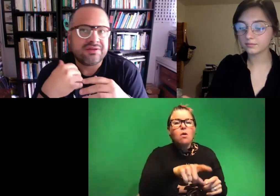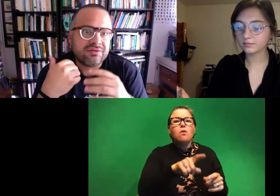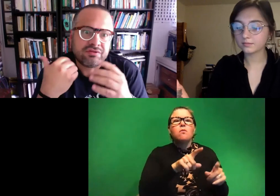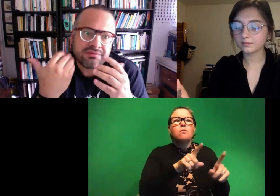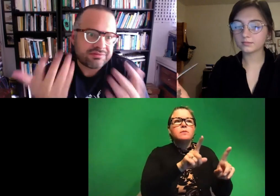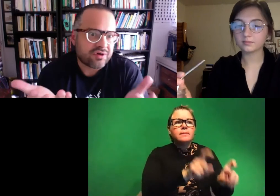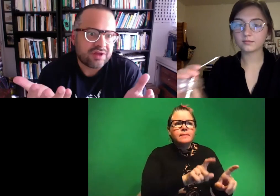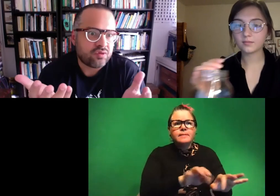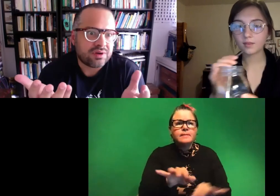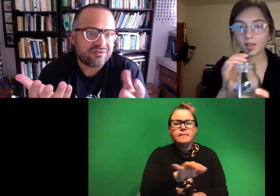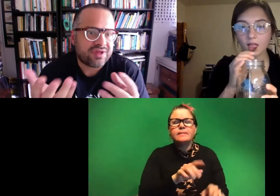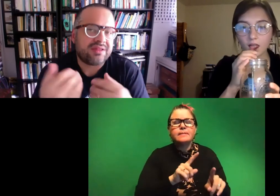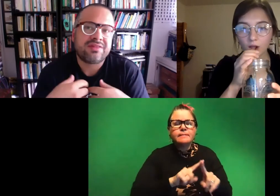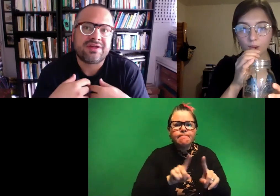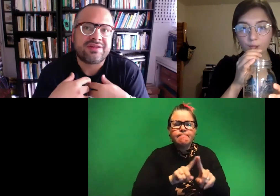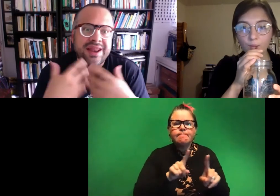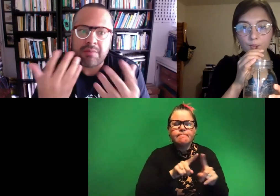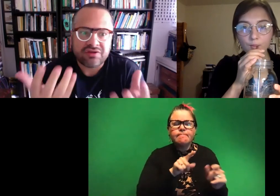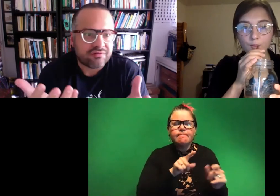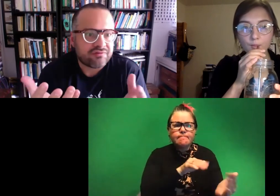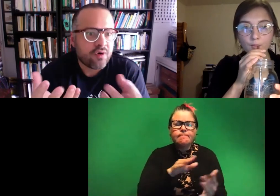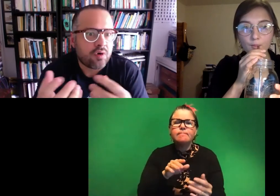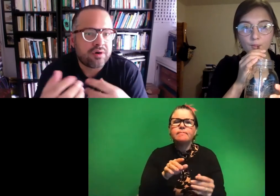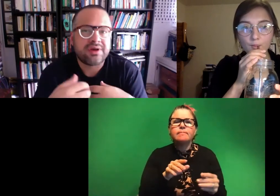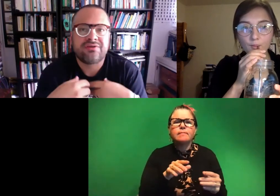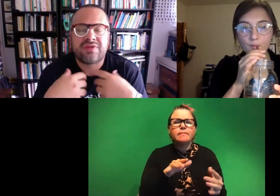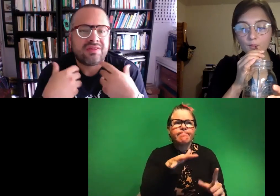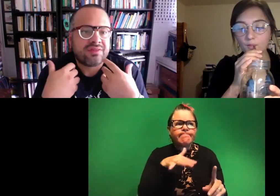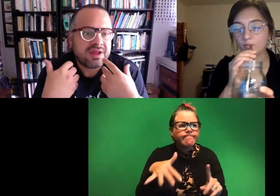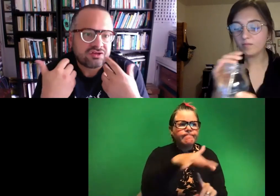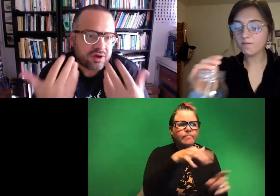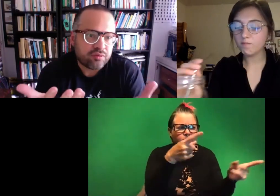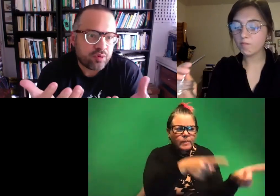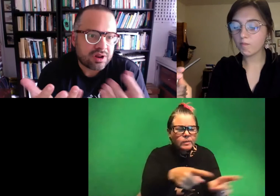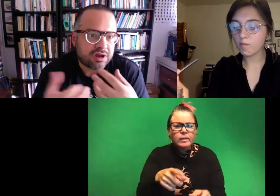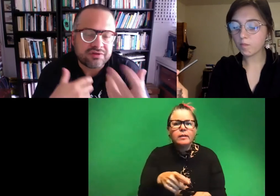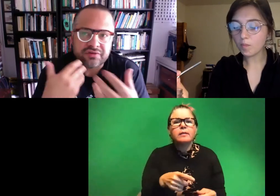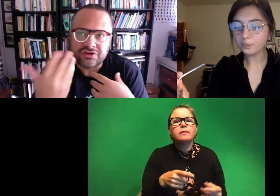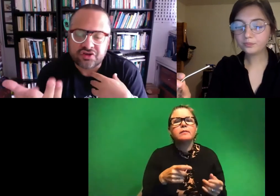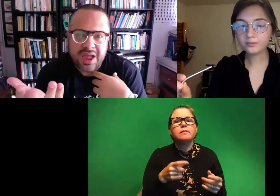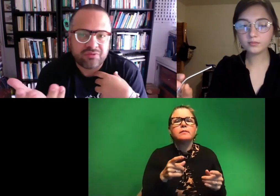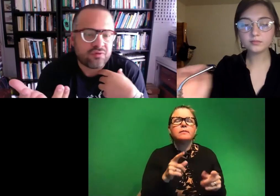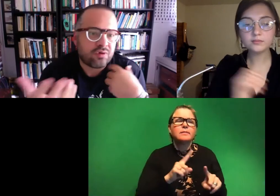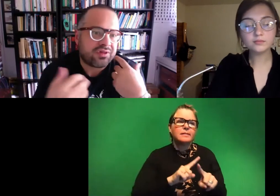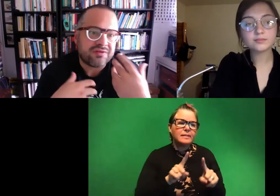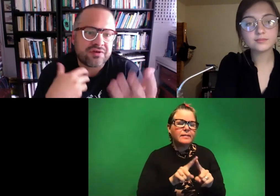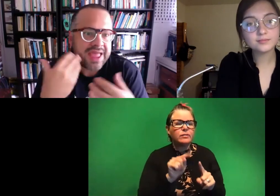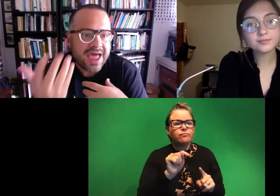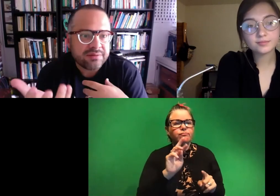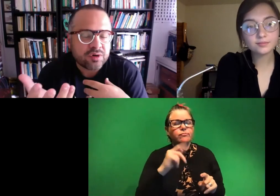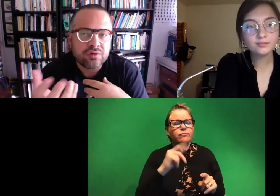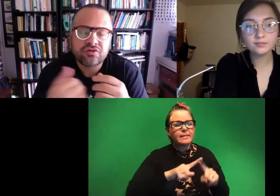and try to understand the dynamics of the forest and try to put a lot of different traps for the